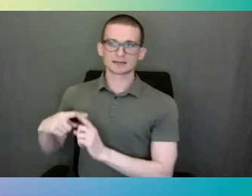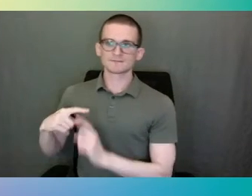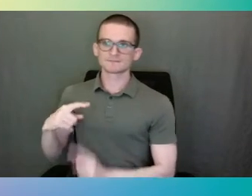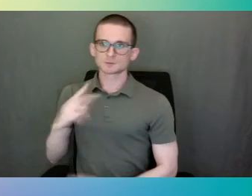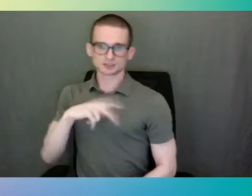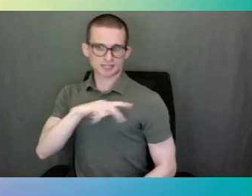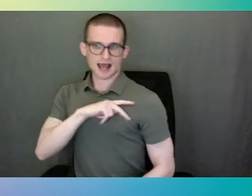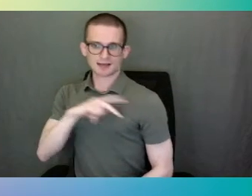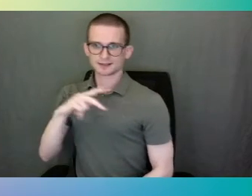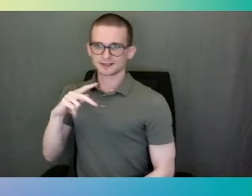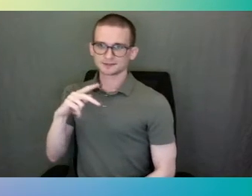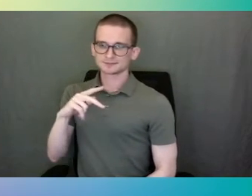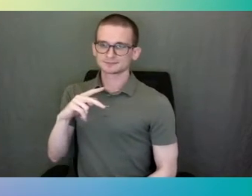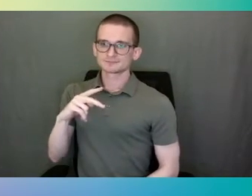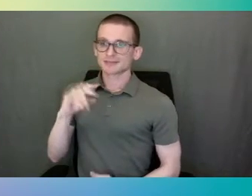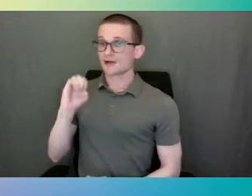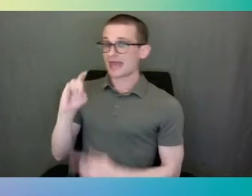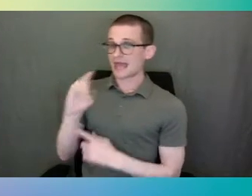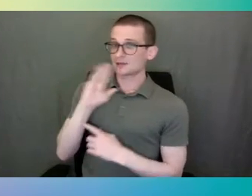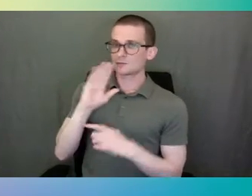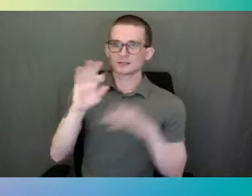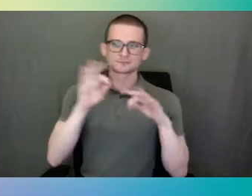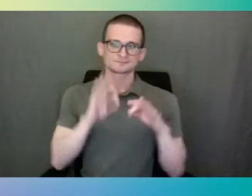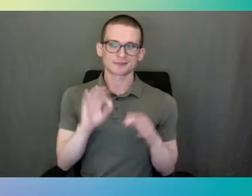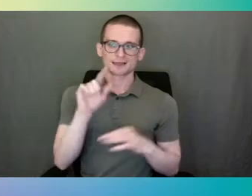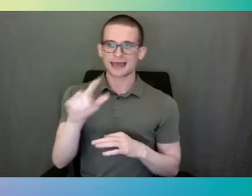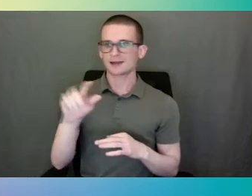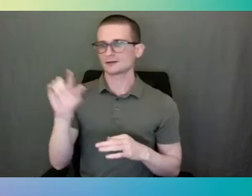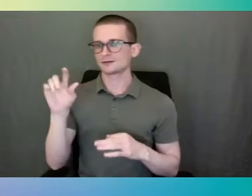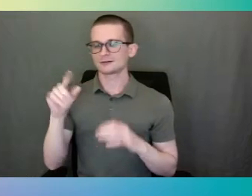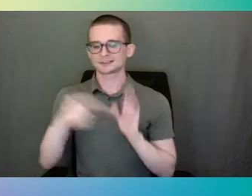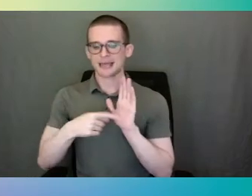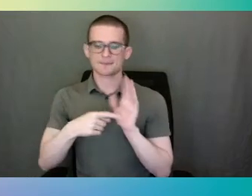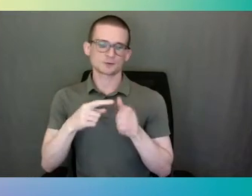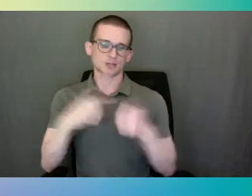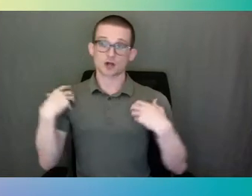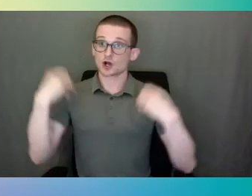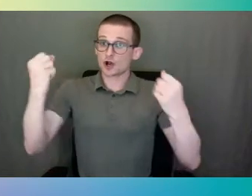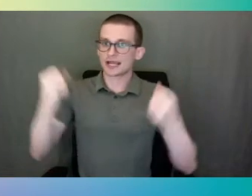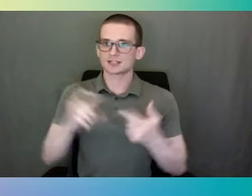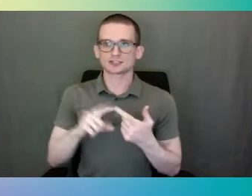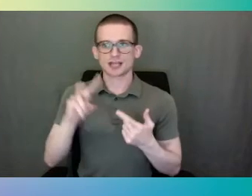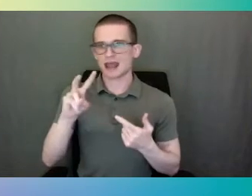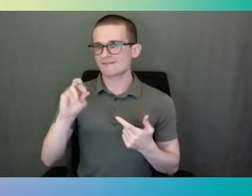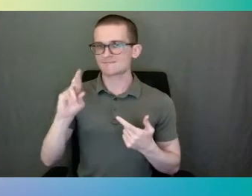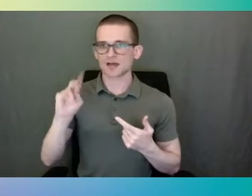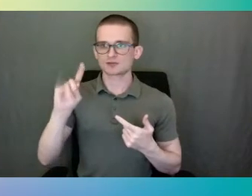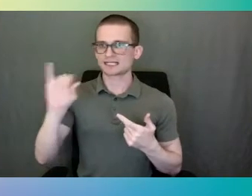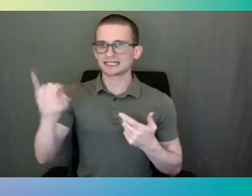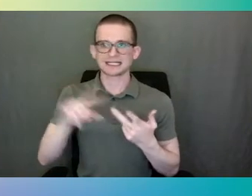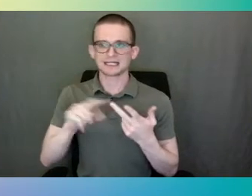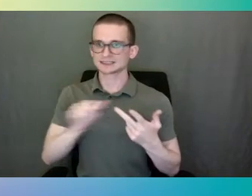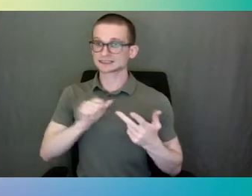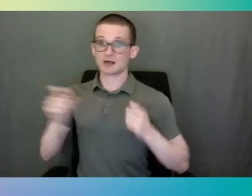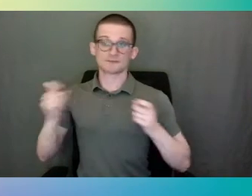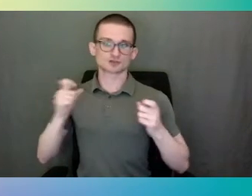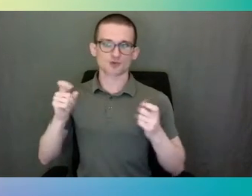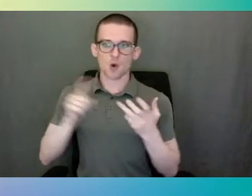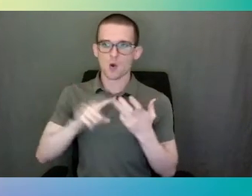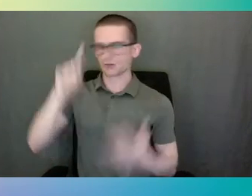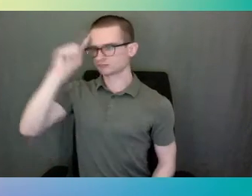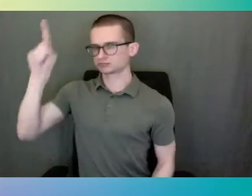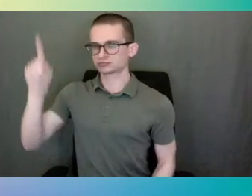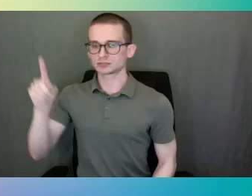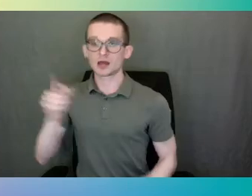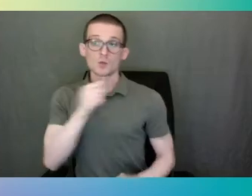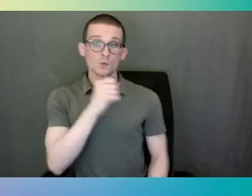later too, like courage and virility and self-control and intellect. But to be a woman, conversely,